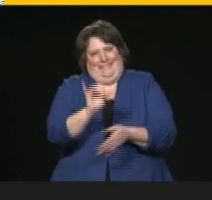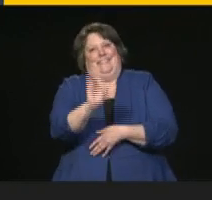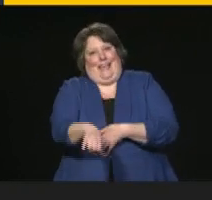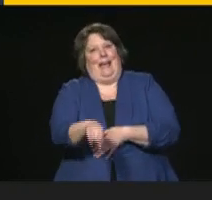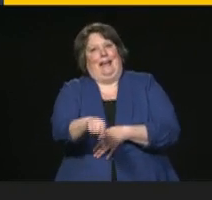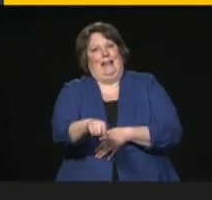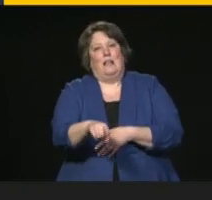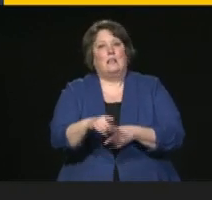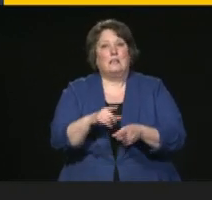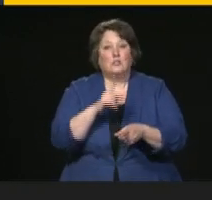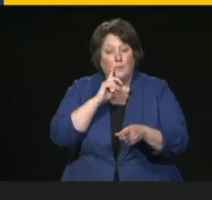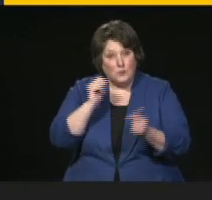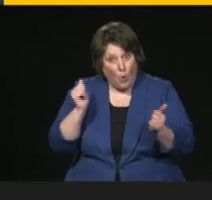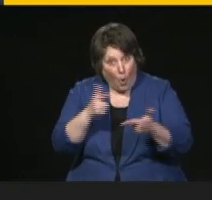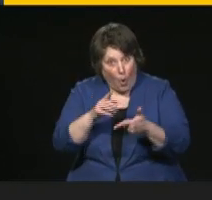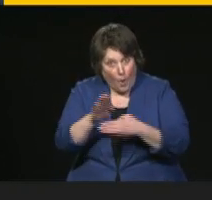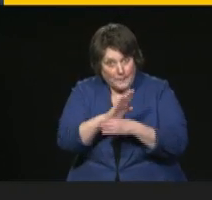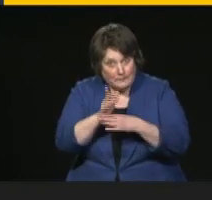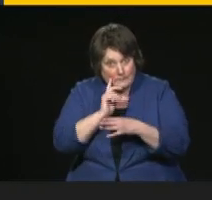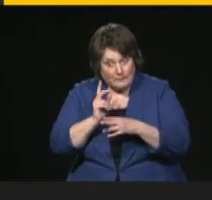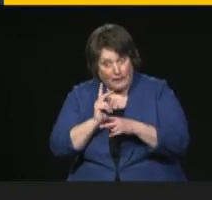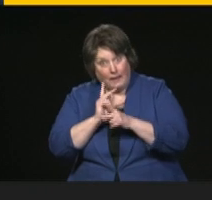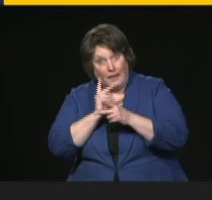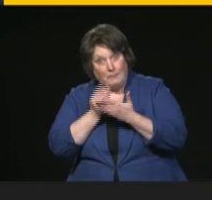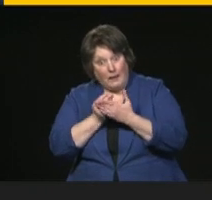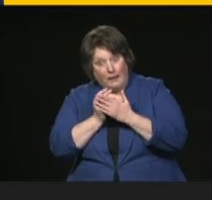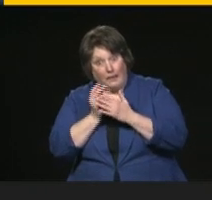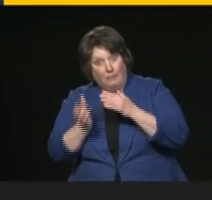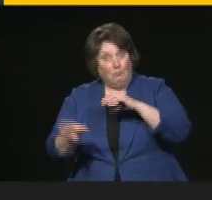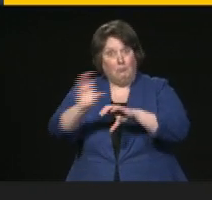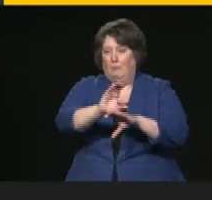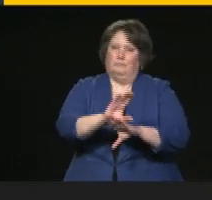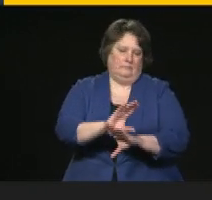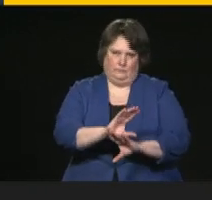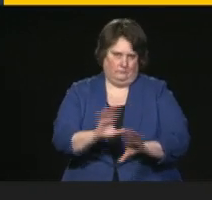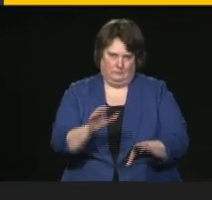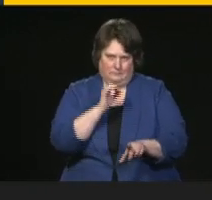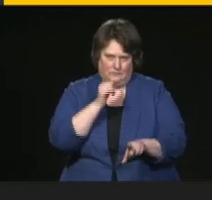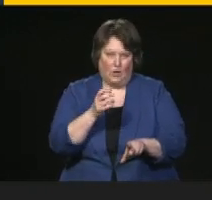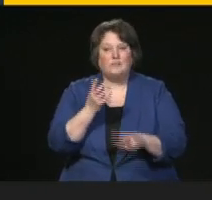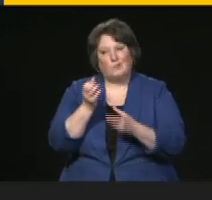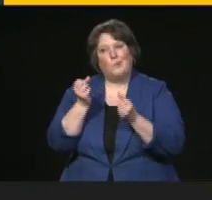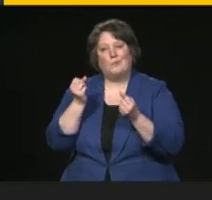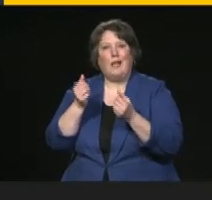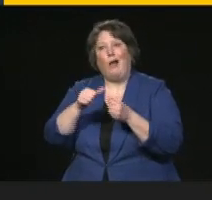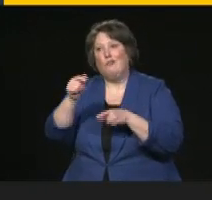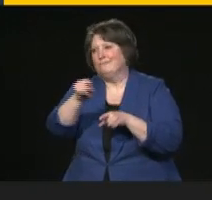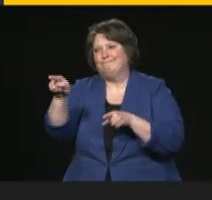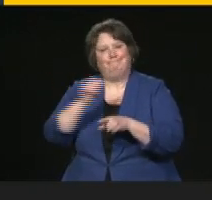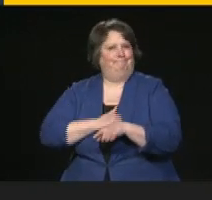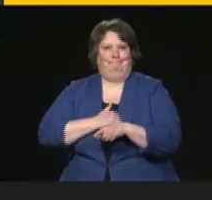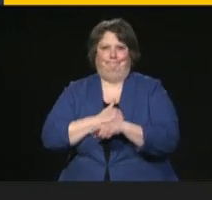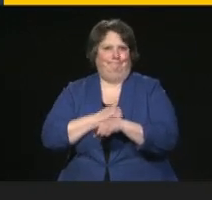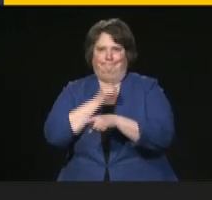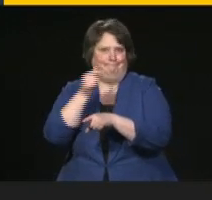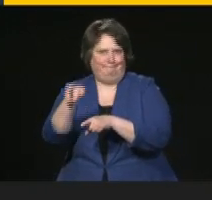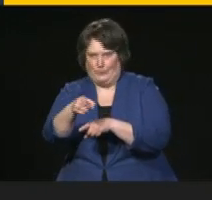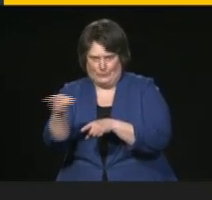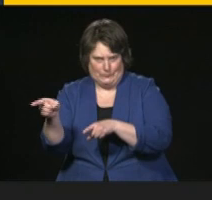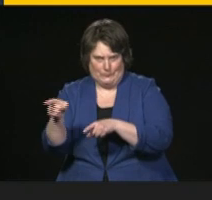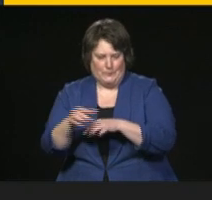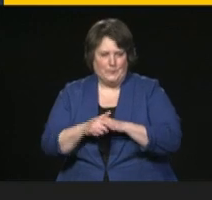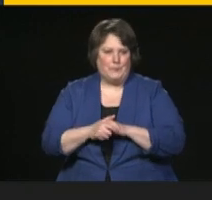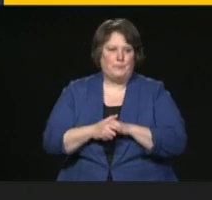Of course, there'll be many other businesses that, to the extent they can't do that, the good part about our Canada Emergency